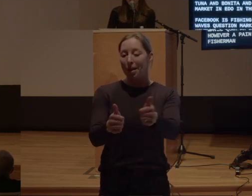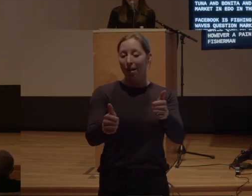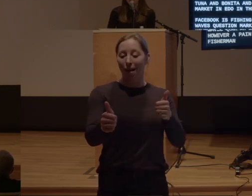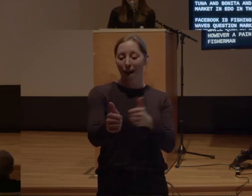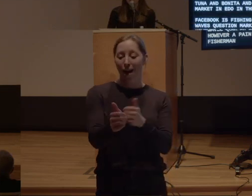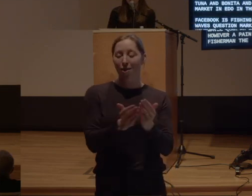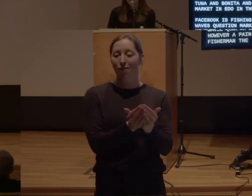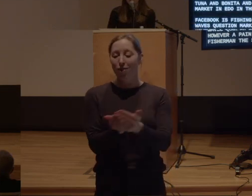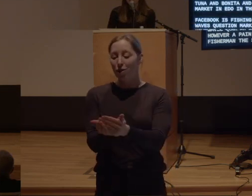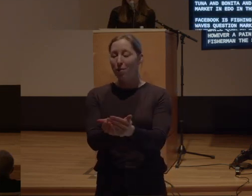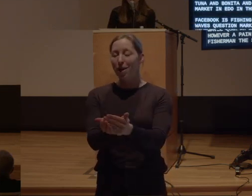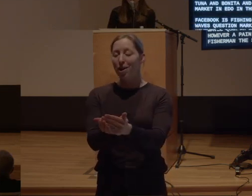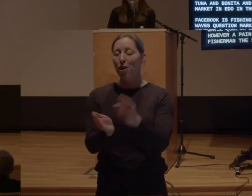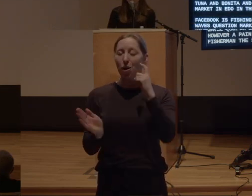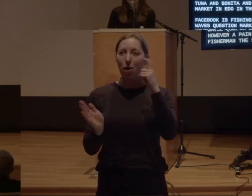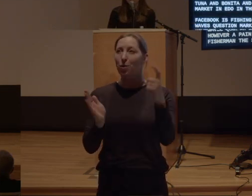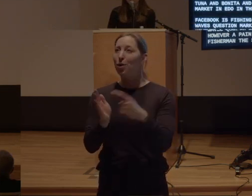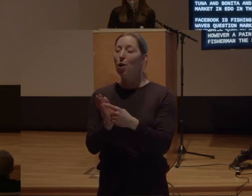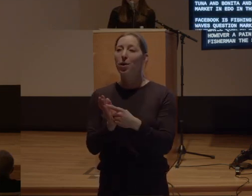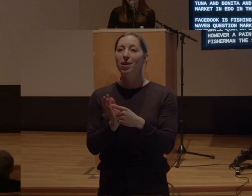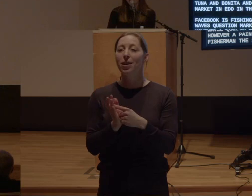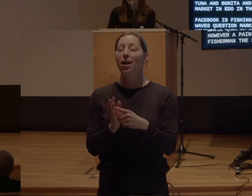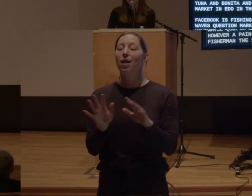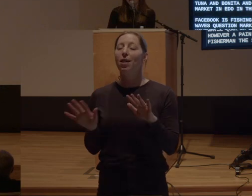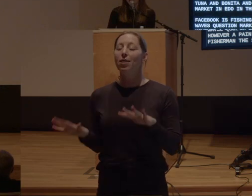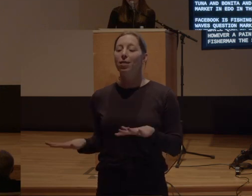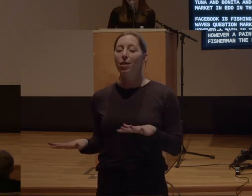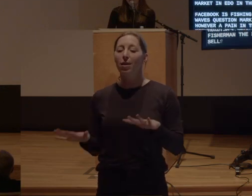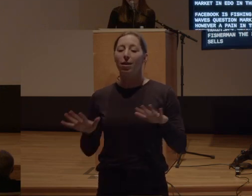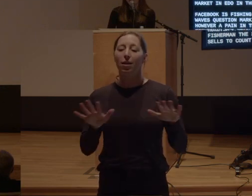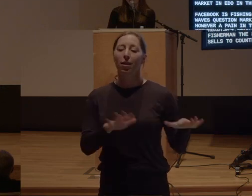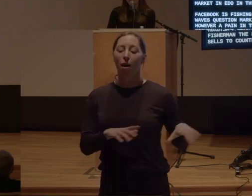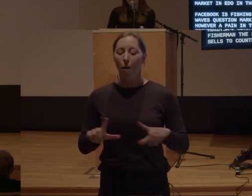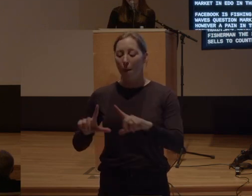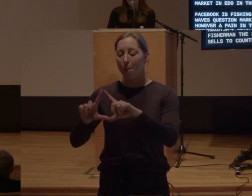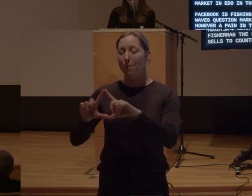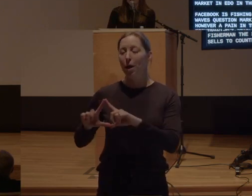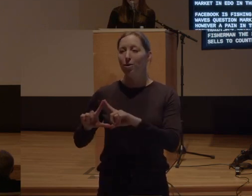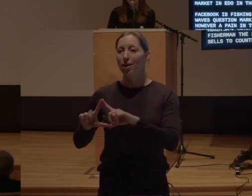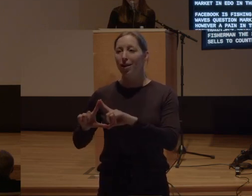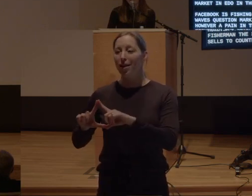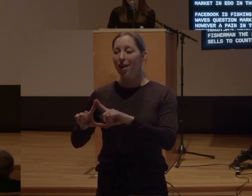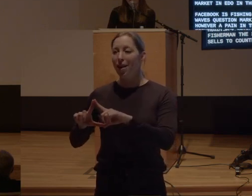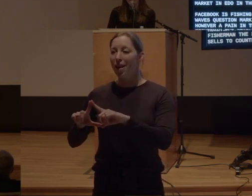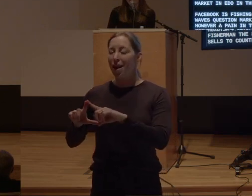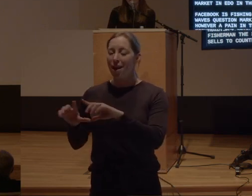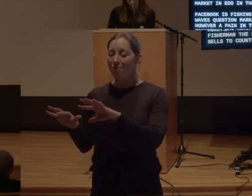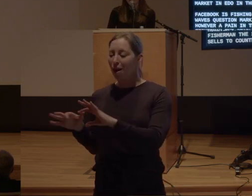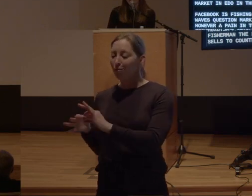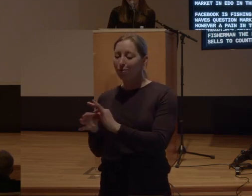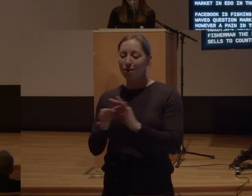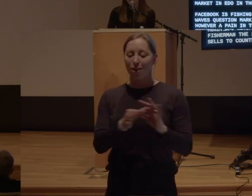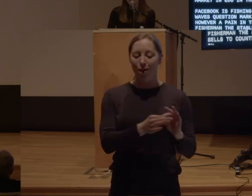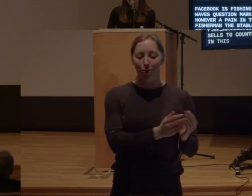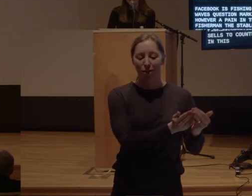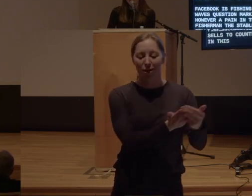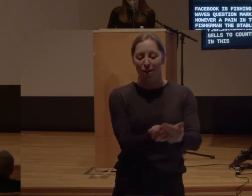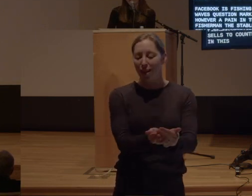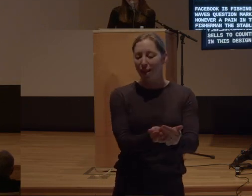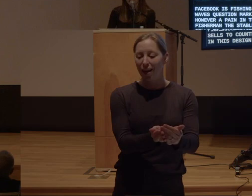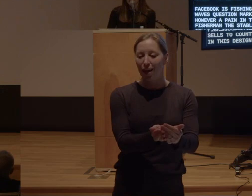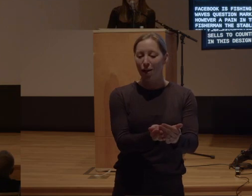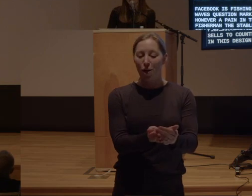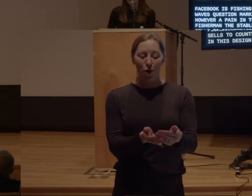the stable, solid cone of Mount Fuji serves to counteract the angry motion of the sea. In this design,